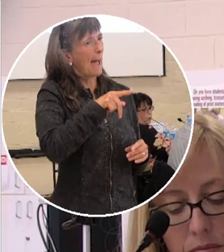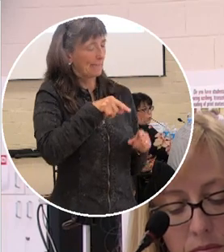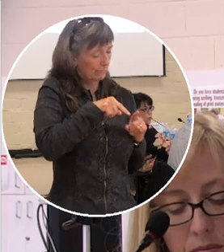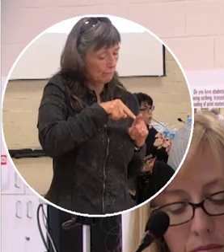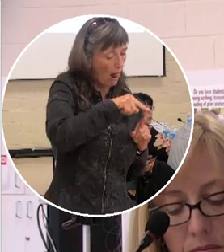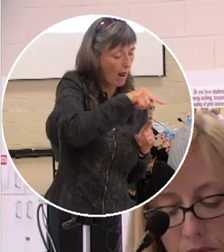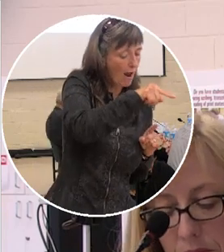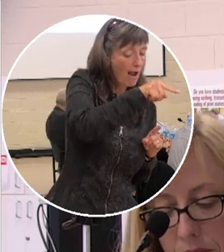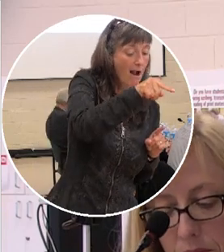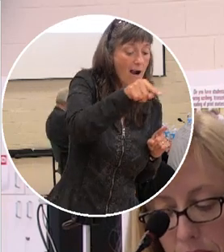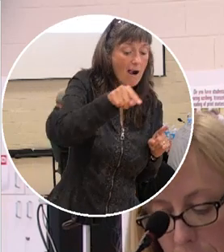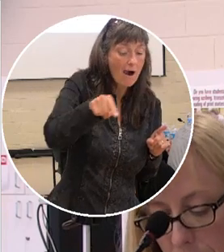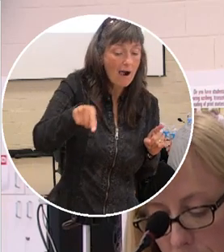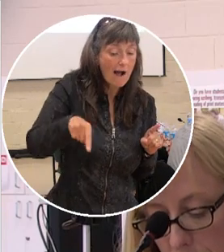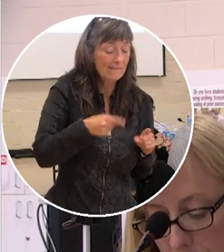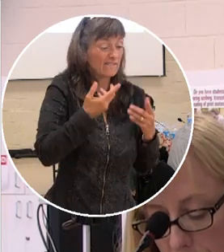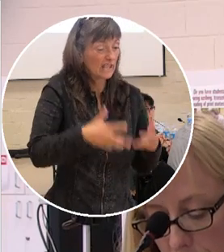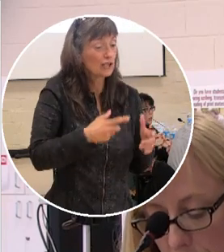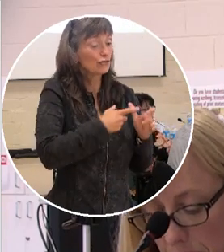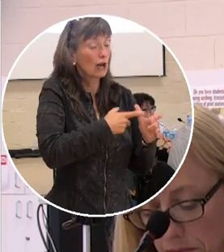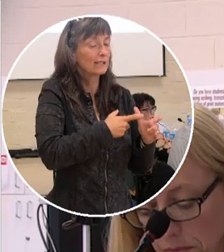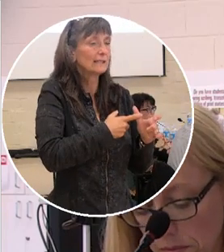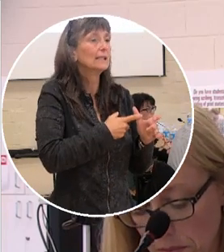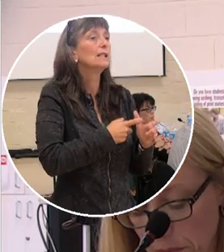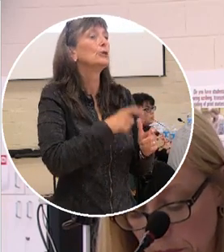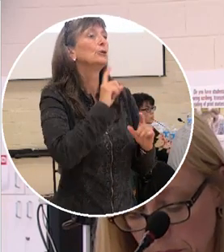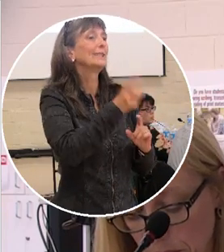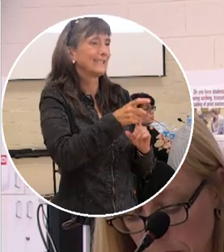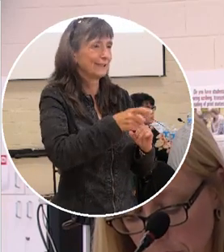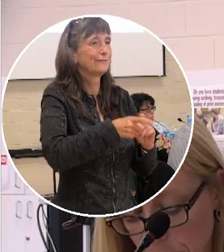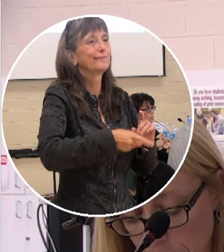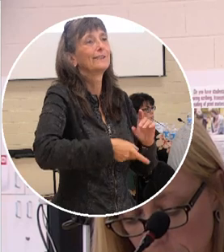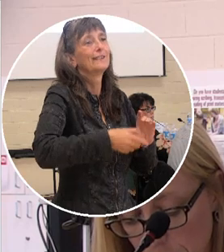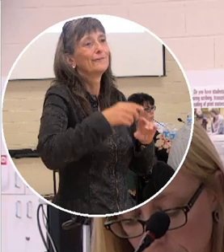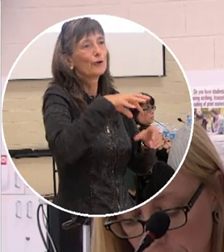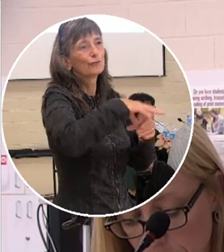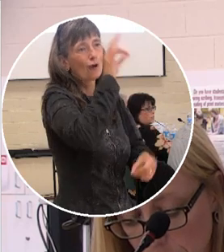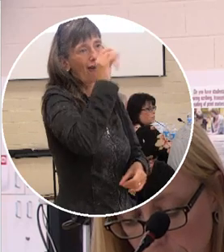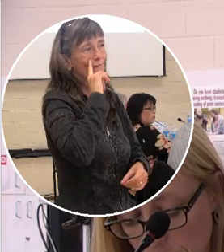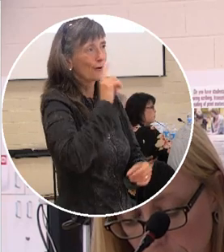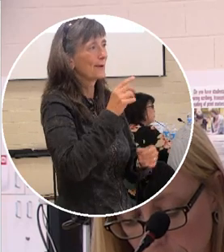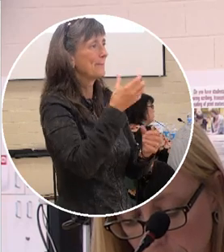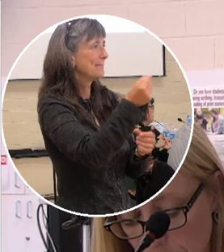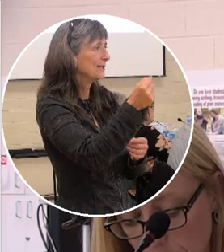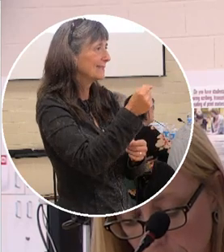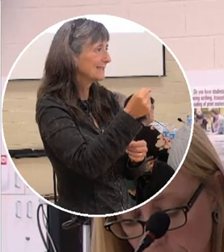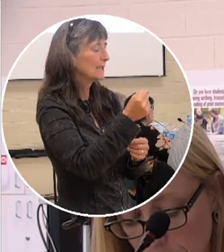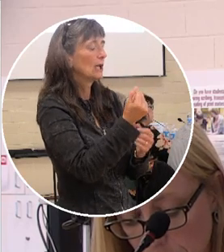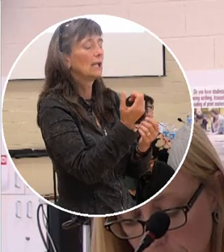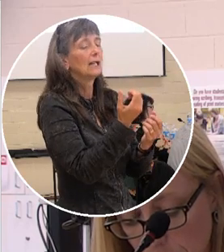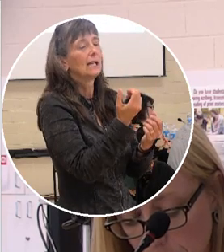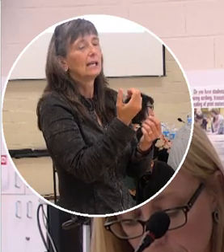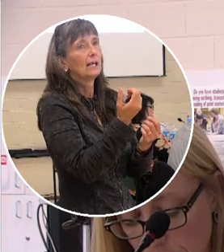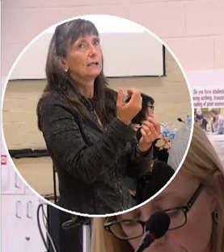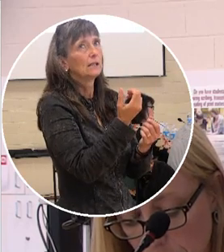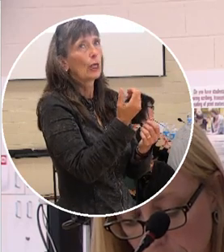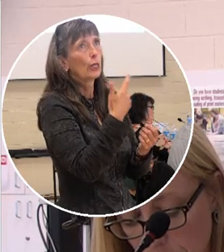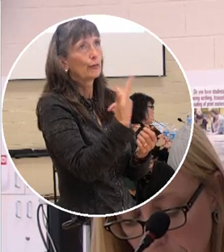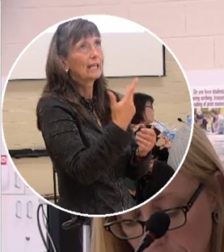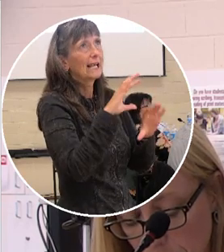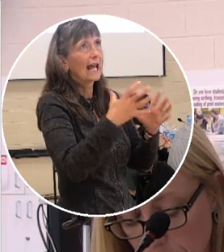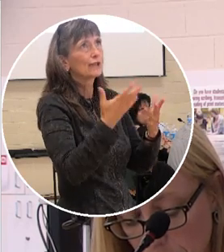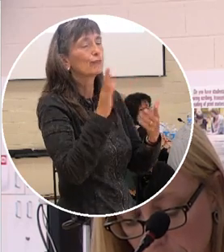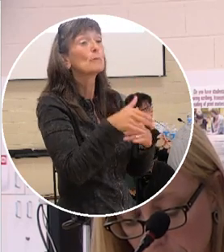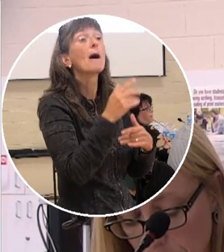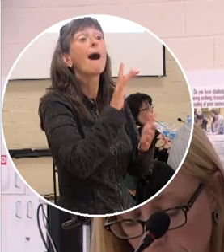part of a map. Any classroom that completes a map will be entered in a draw for one of three classroom